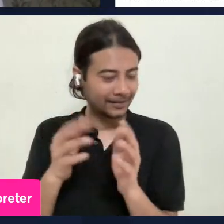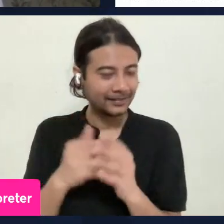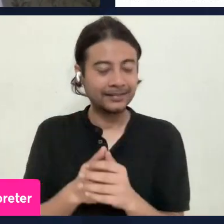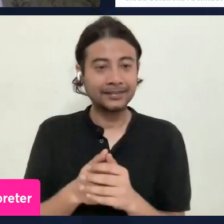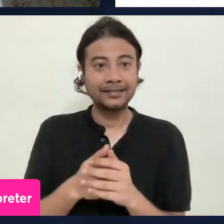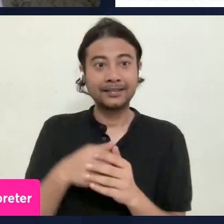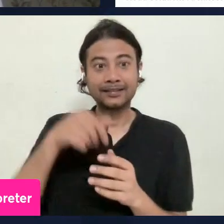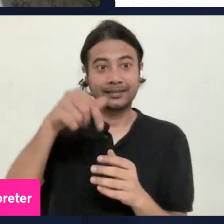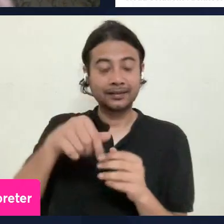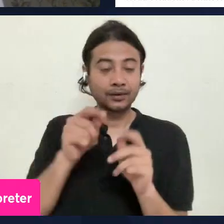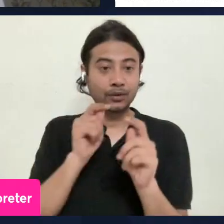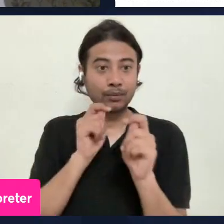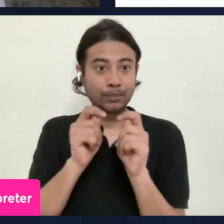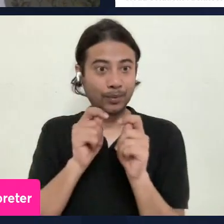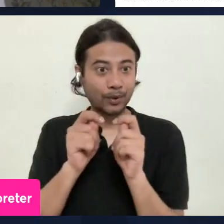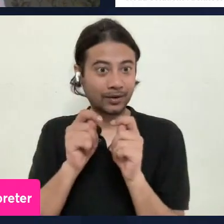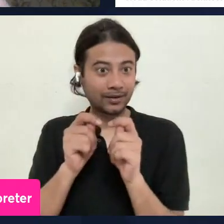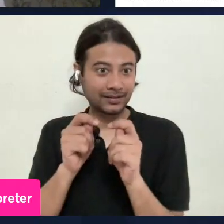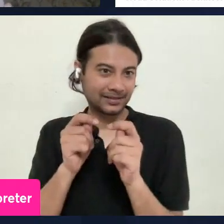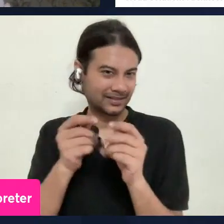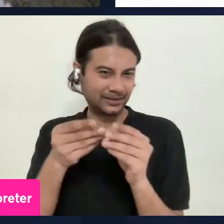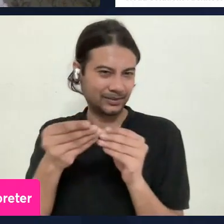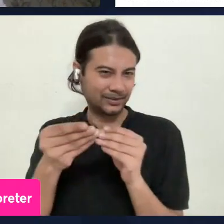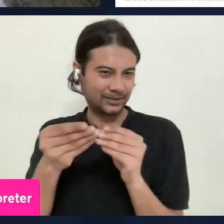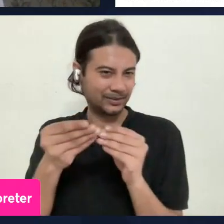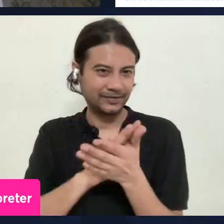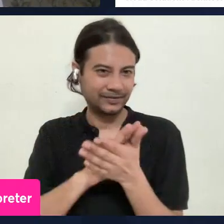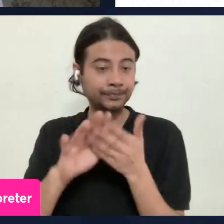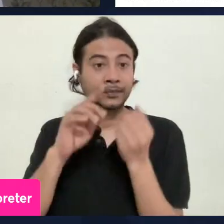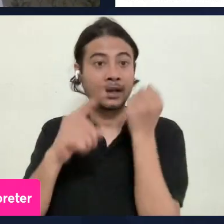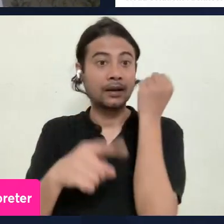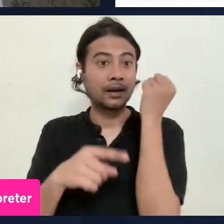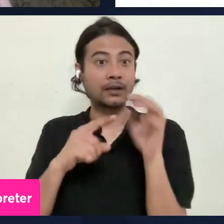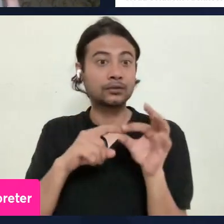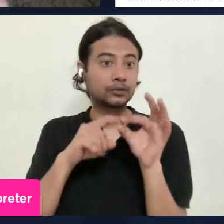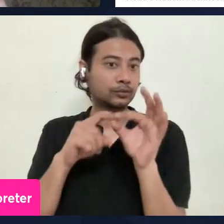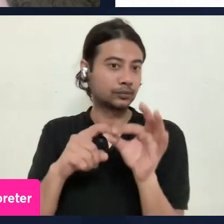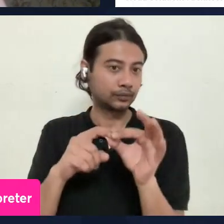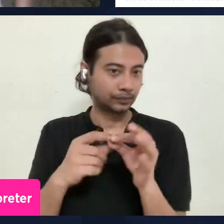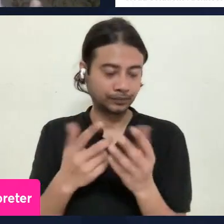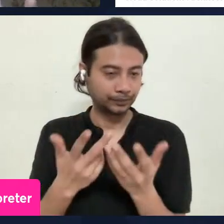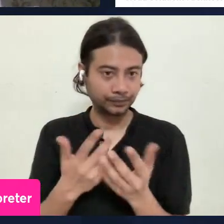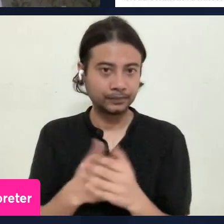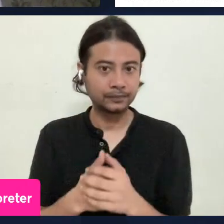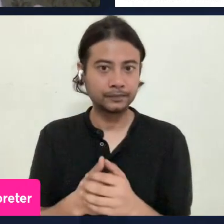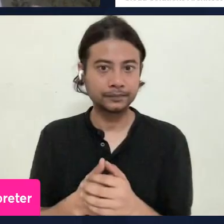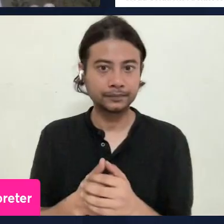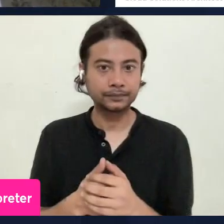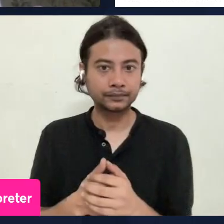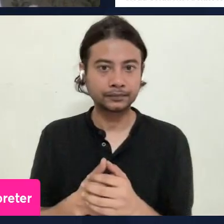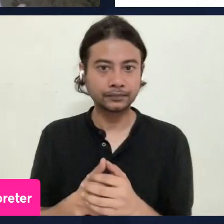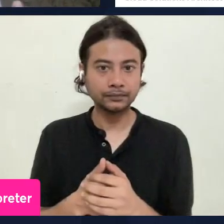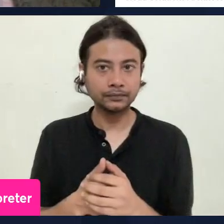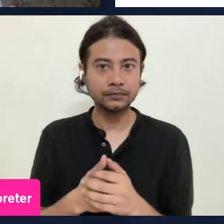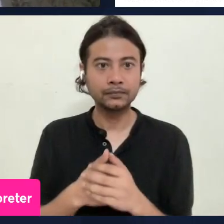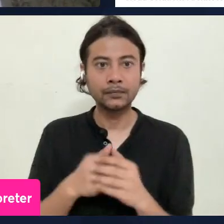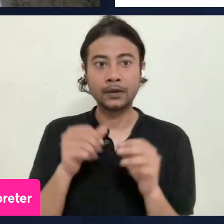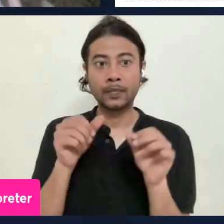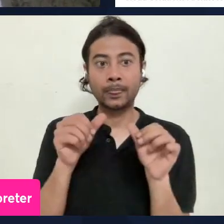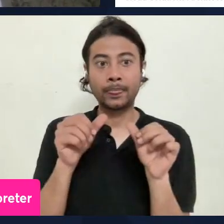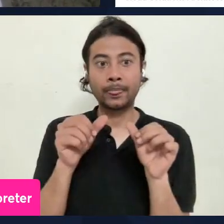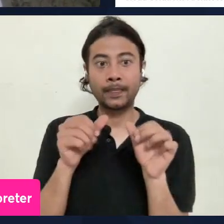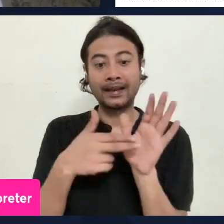podcast, the last question that I would like to take is that how do you think that Azure NetApp Files